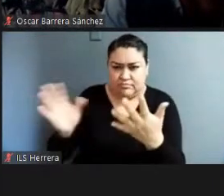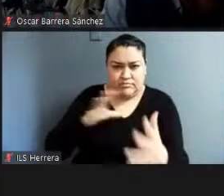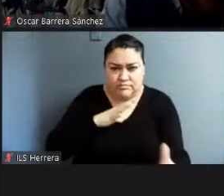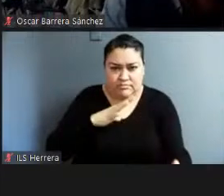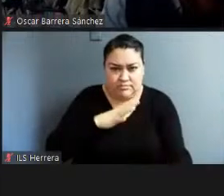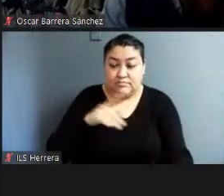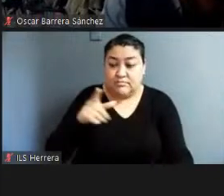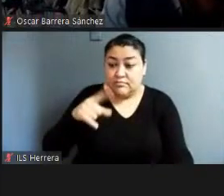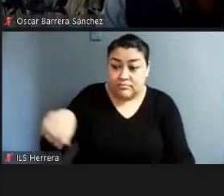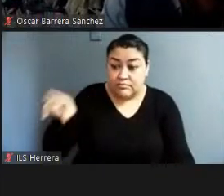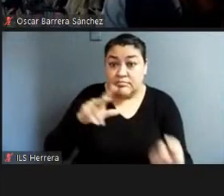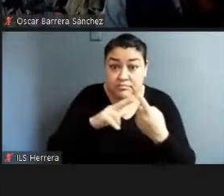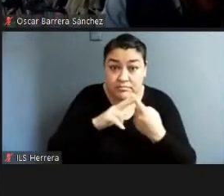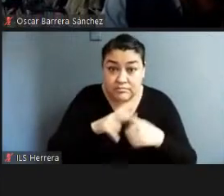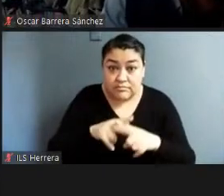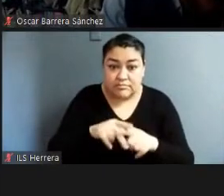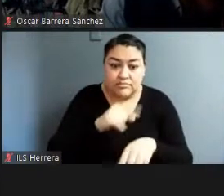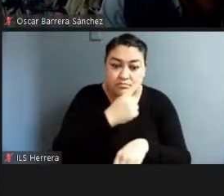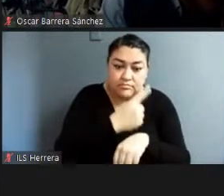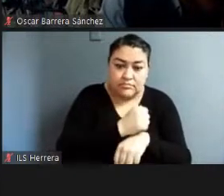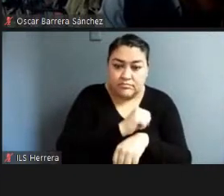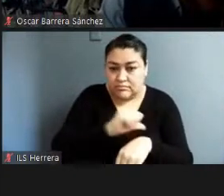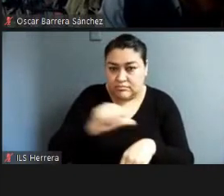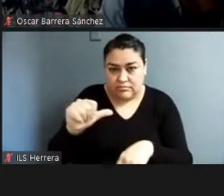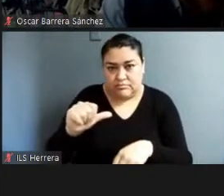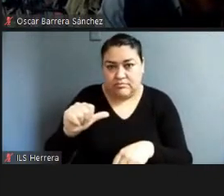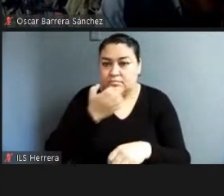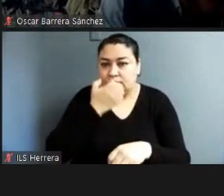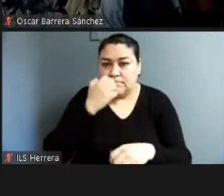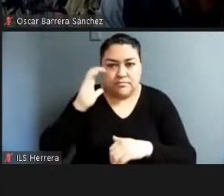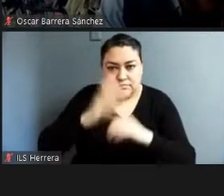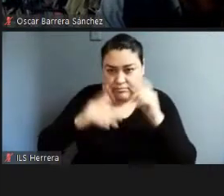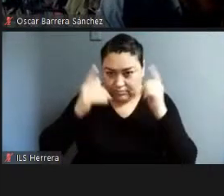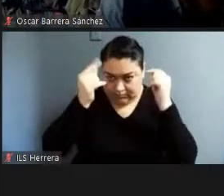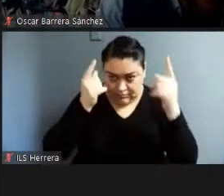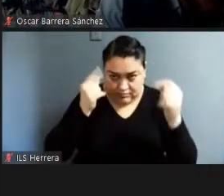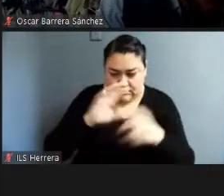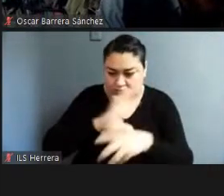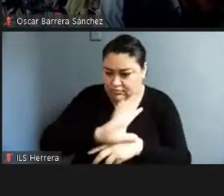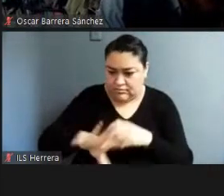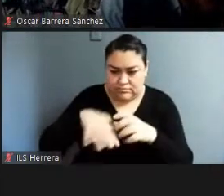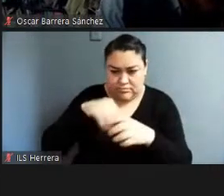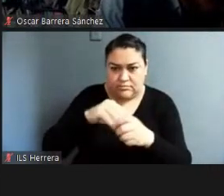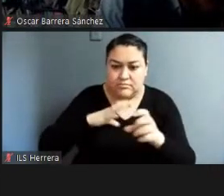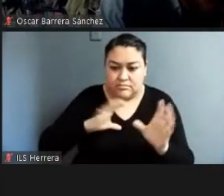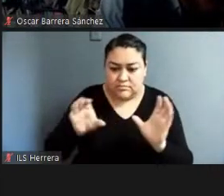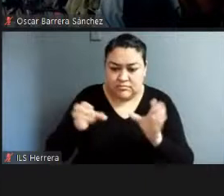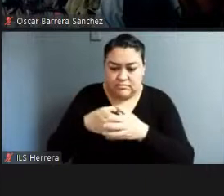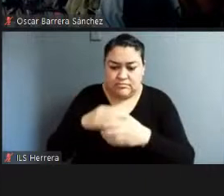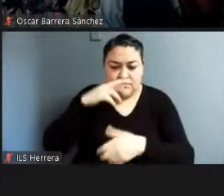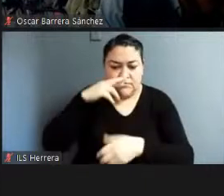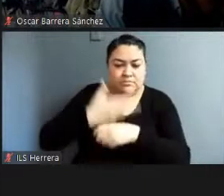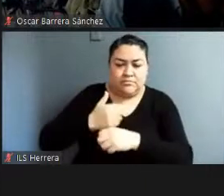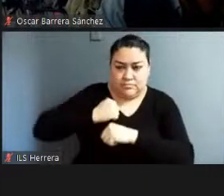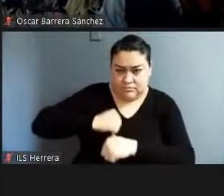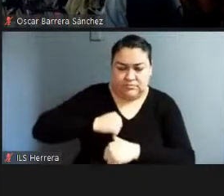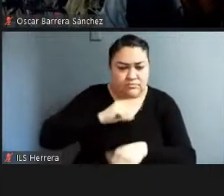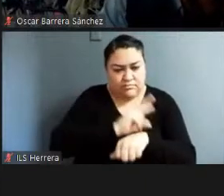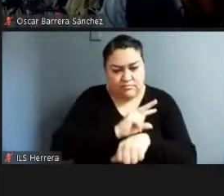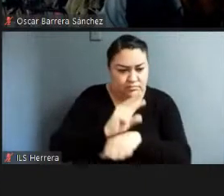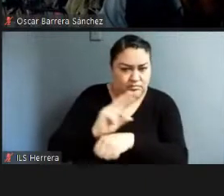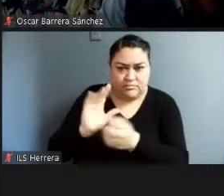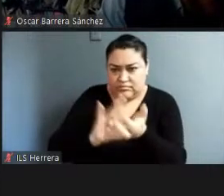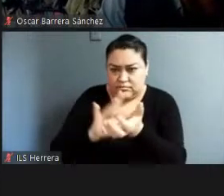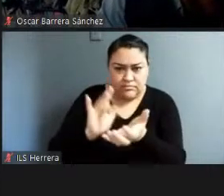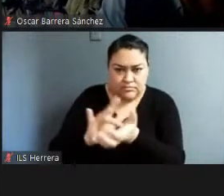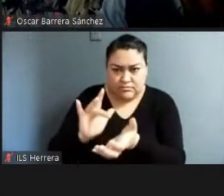And they stay with that same group as they progress through and have a number of meetings with them. And those tutors are providing with training